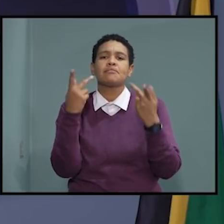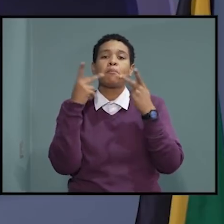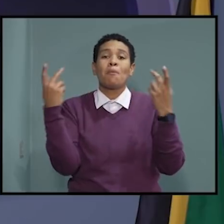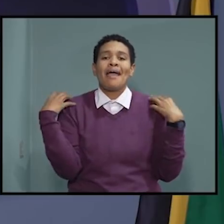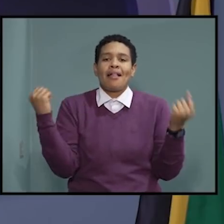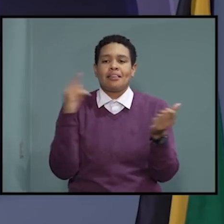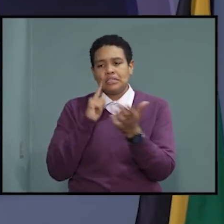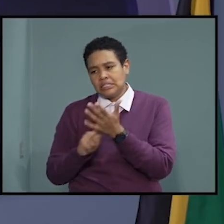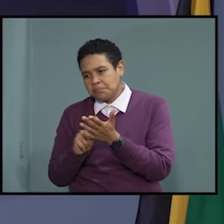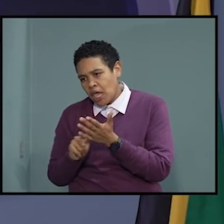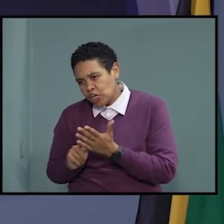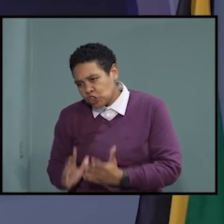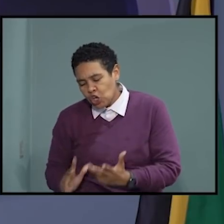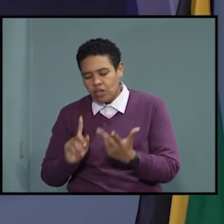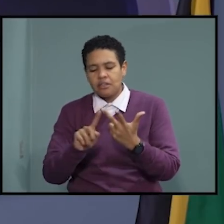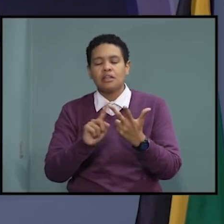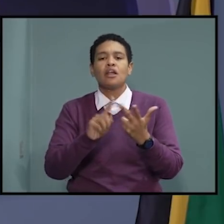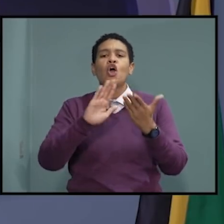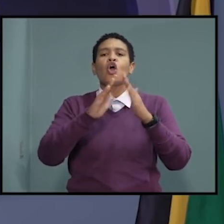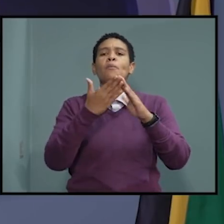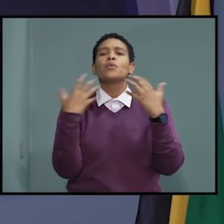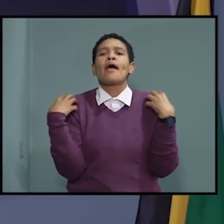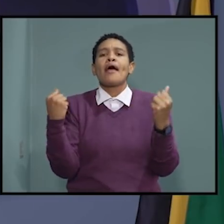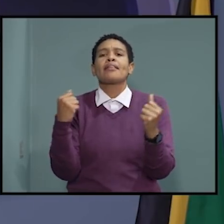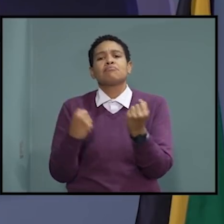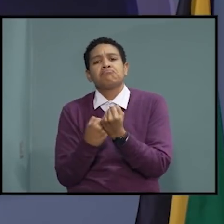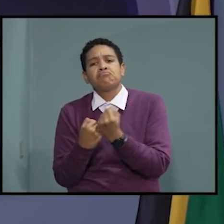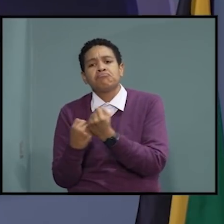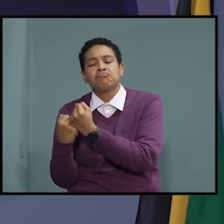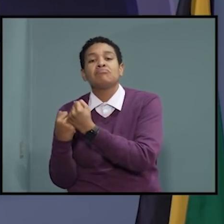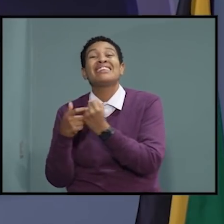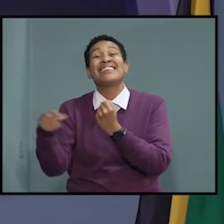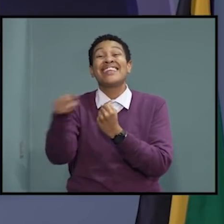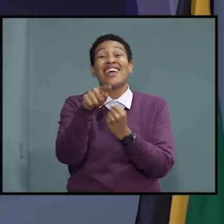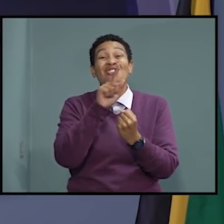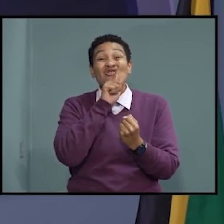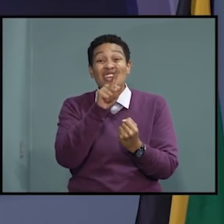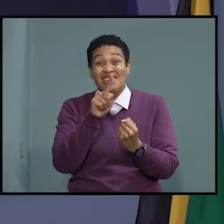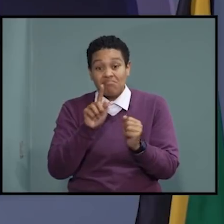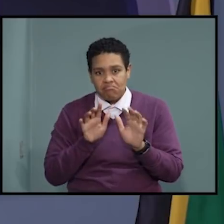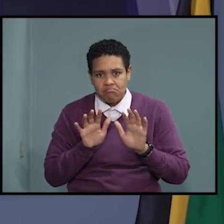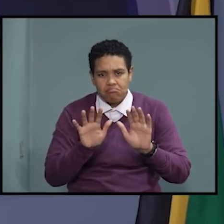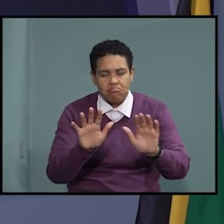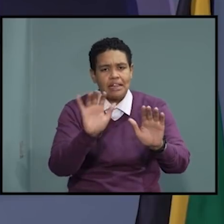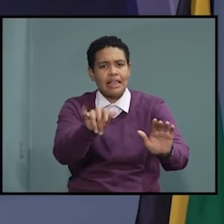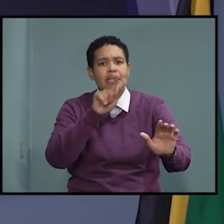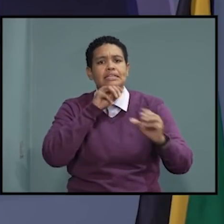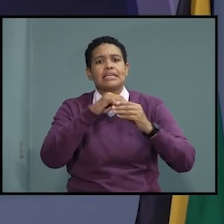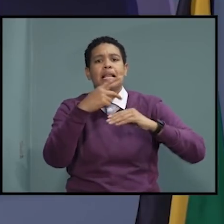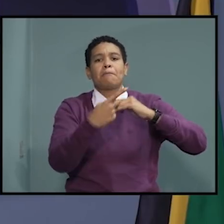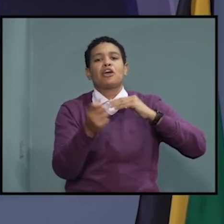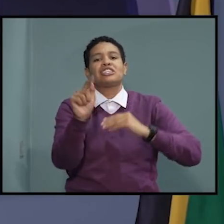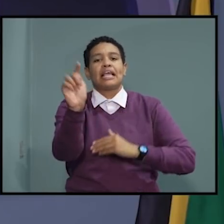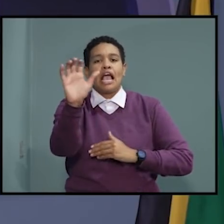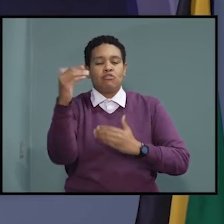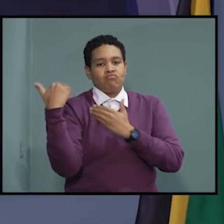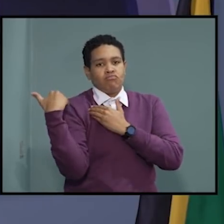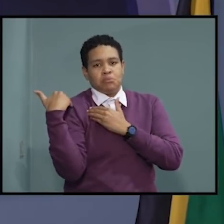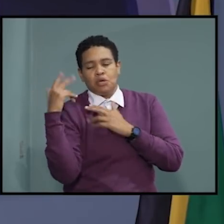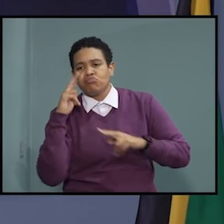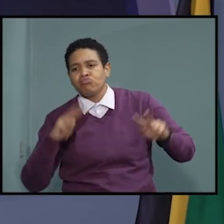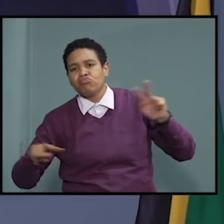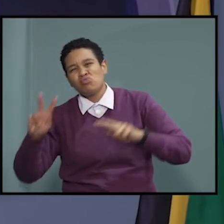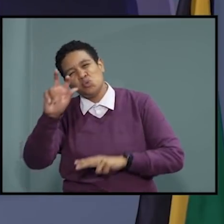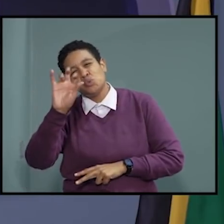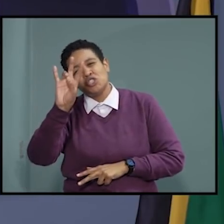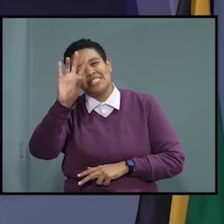inspectors, and community health aides. And they are, in fact, driving that charge in the parish of St. Catherine. A